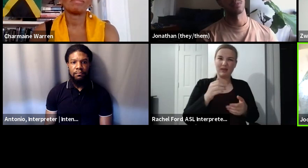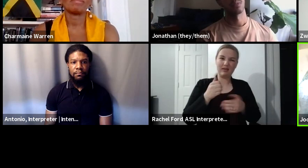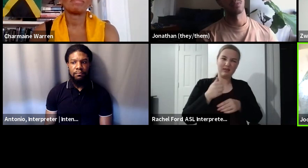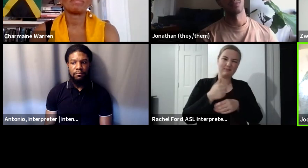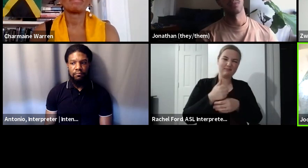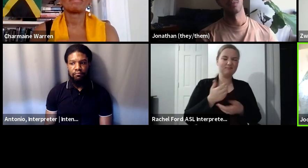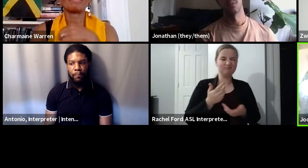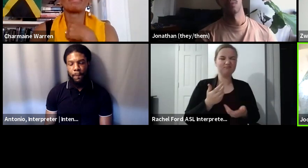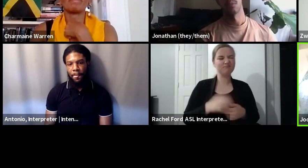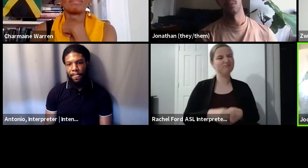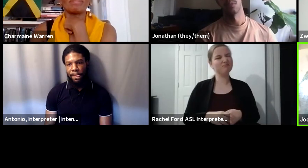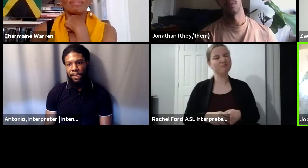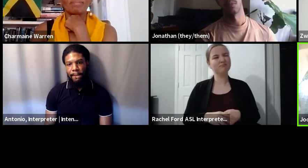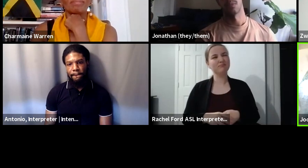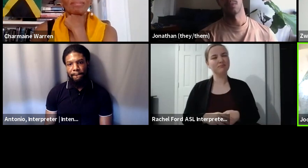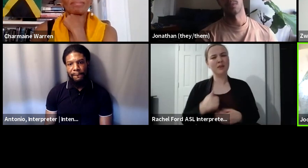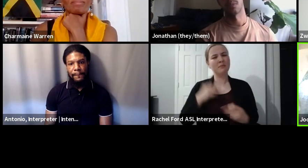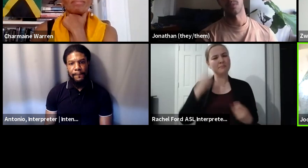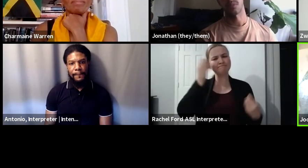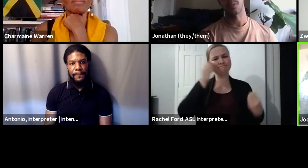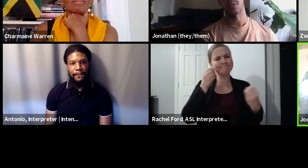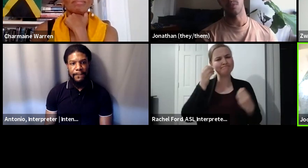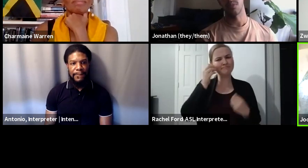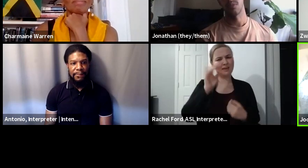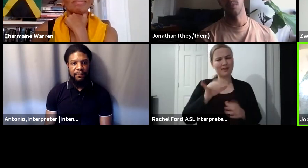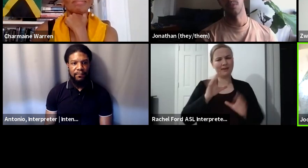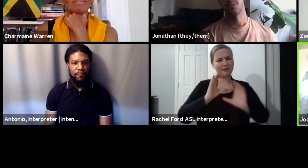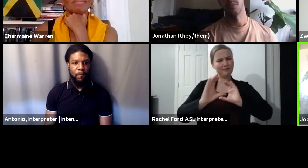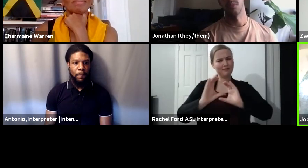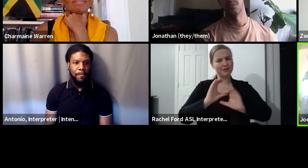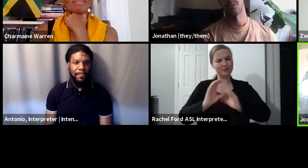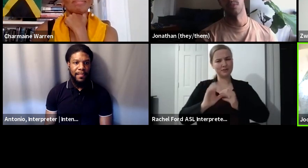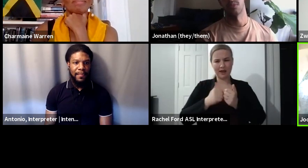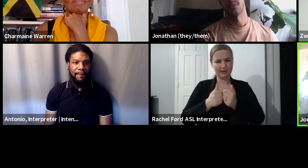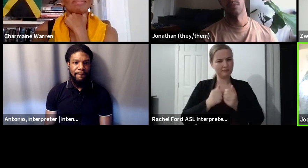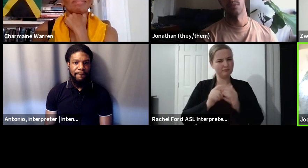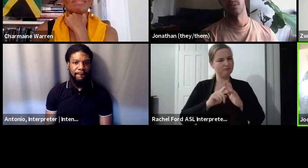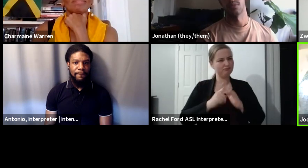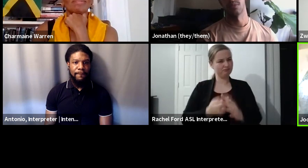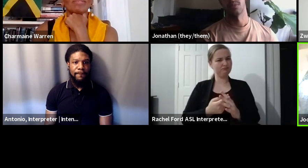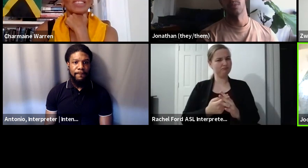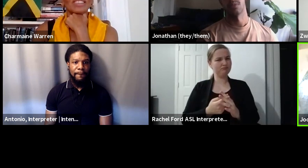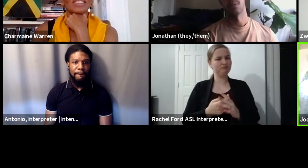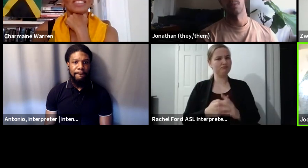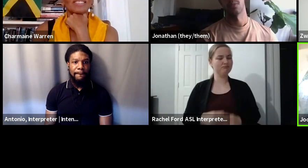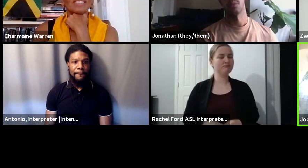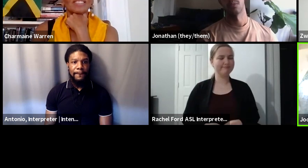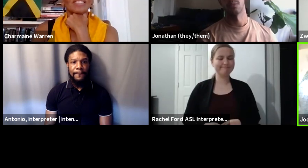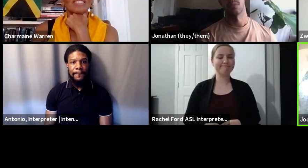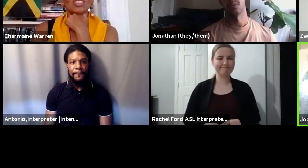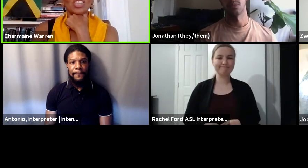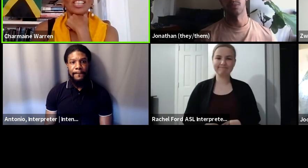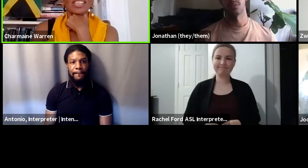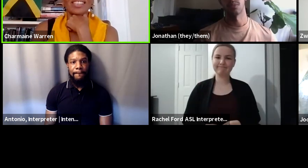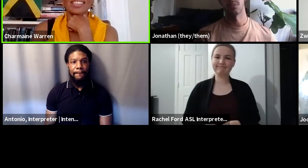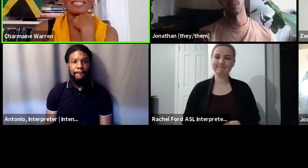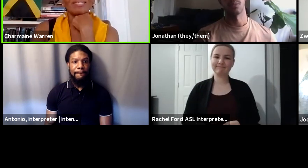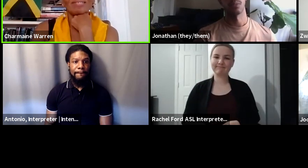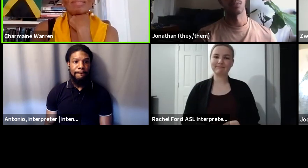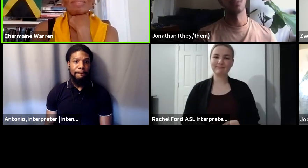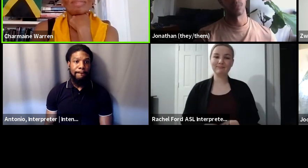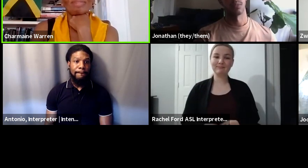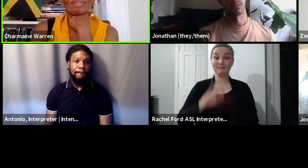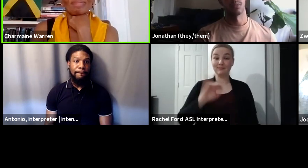So I've been thinking a lot about that, you know, the current space we're in to do that too.